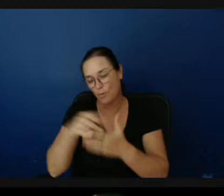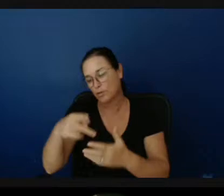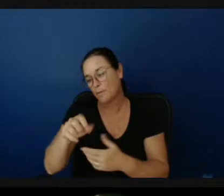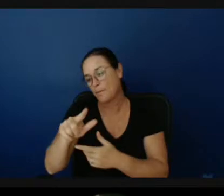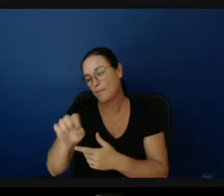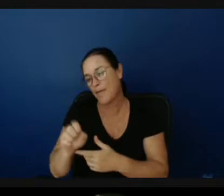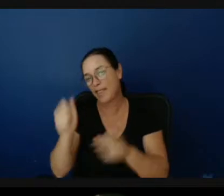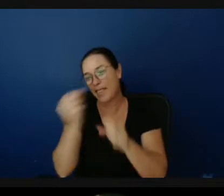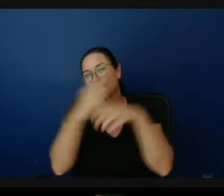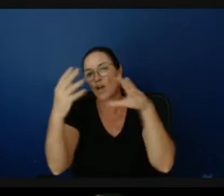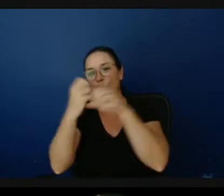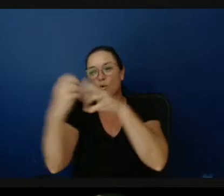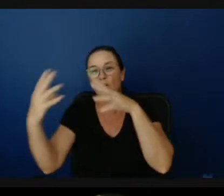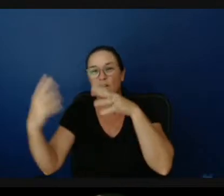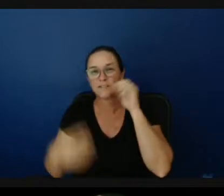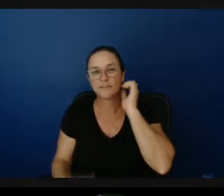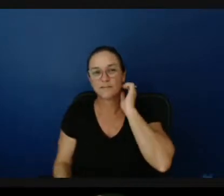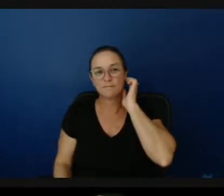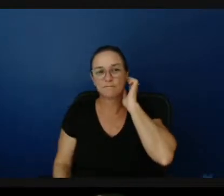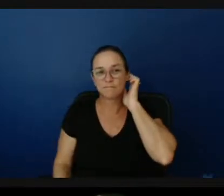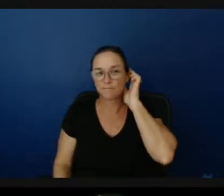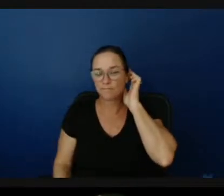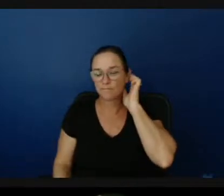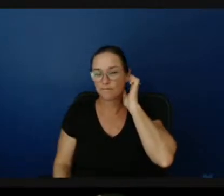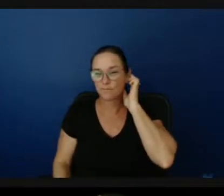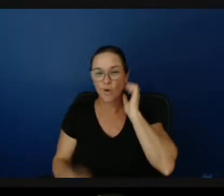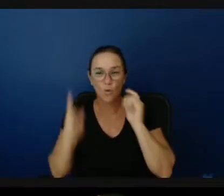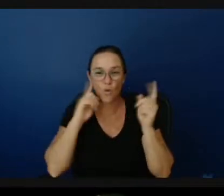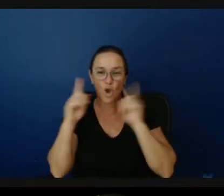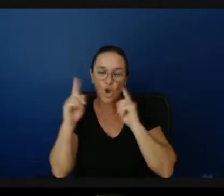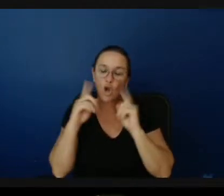pretty consistently throughout this eruption.